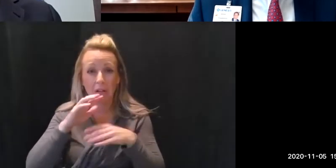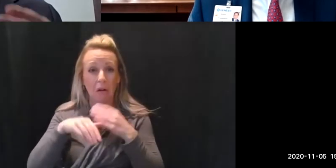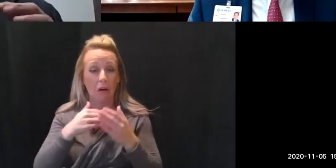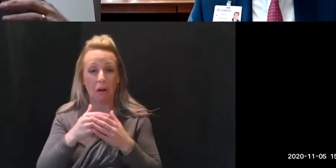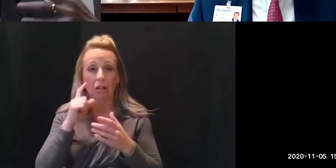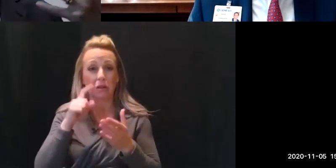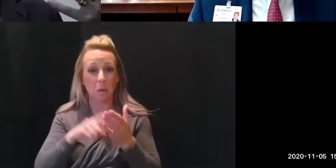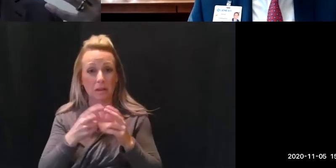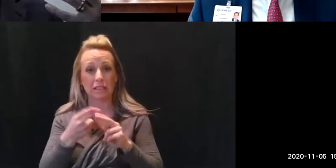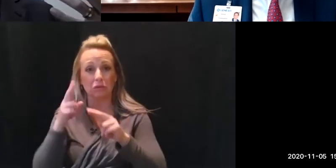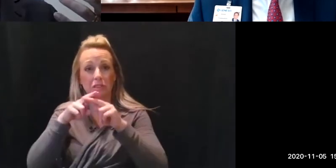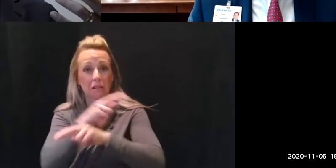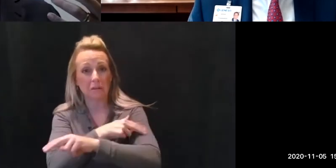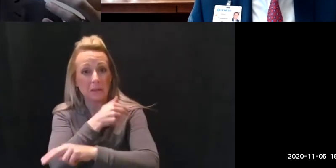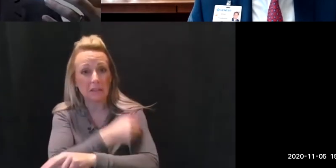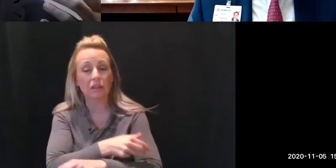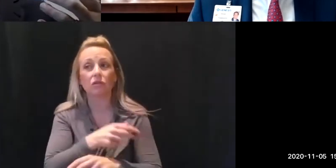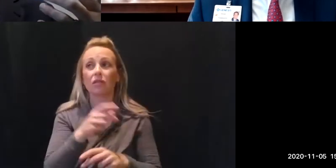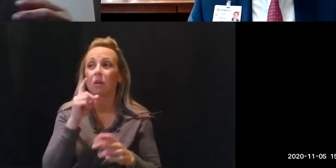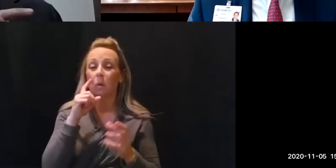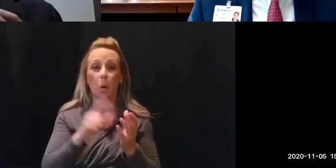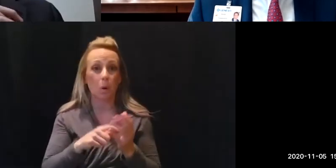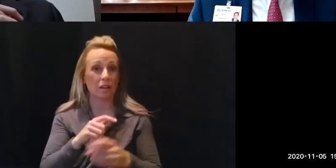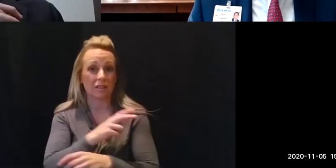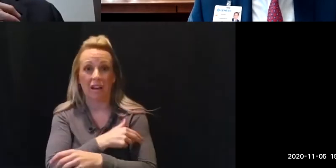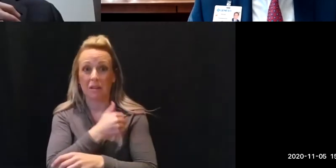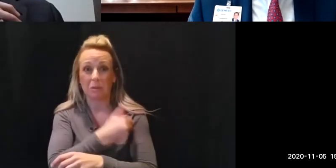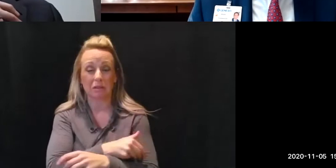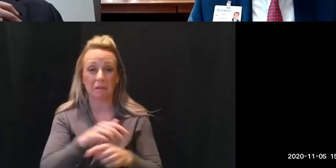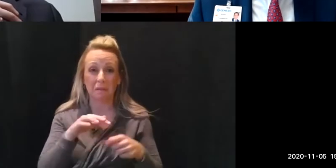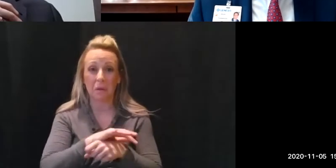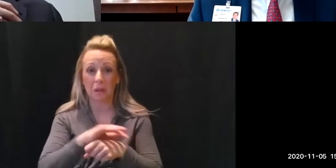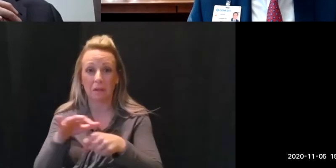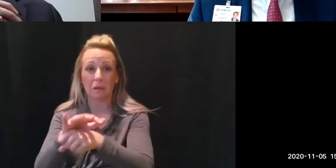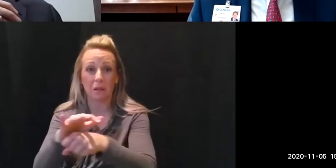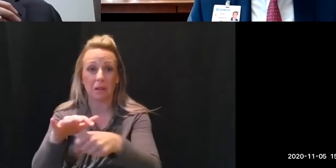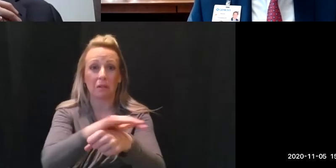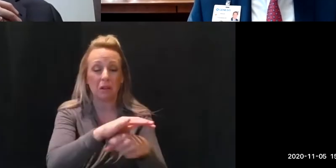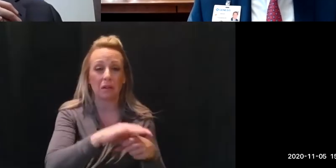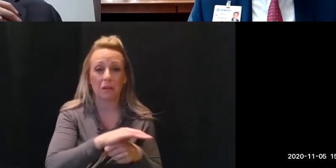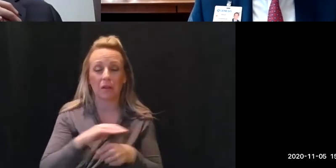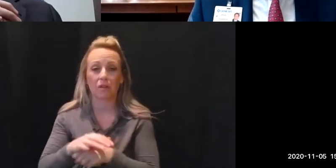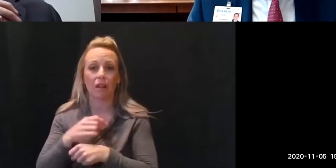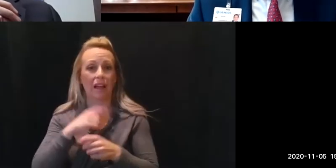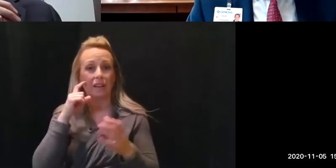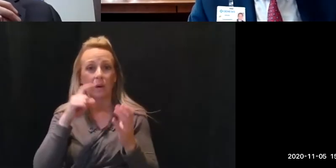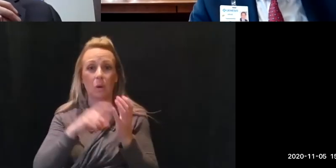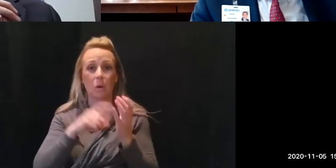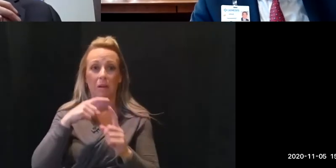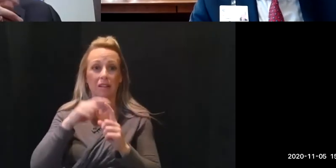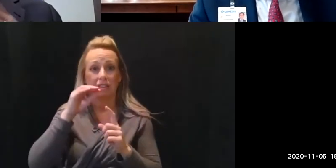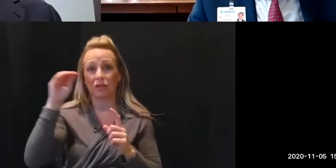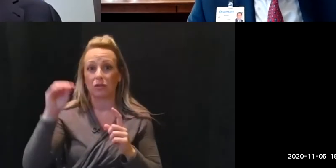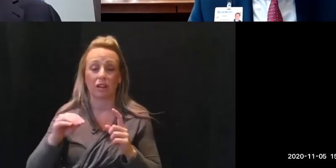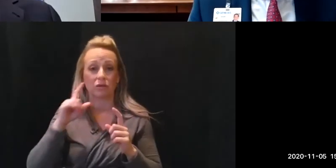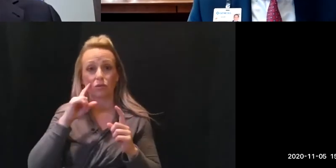hospitalizations. They're seeing their hospitals basically full, and they are seeing positivity rates in their testing continue to